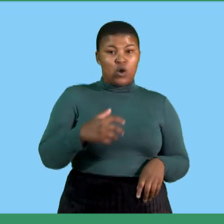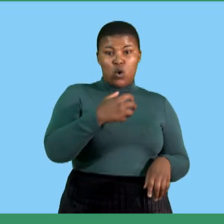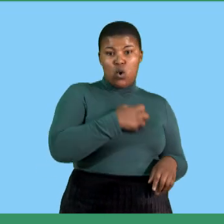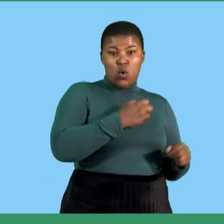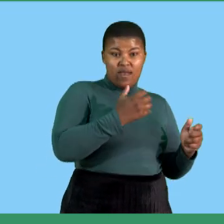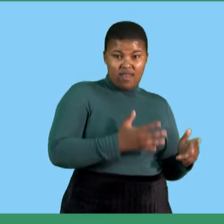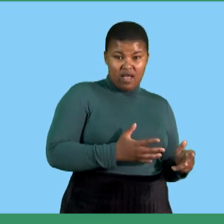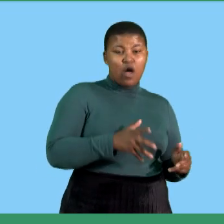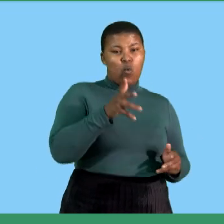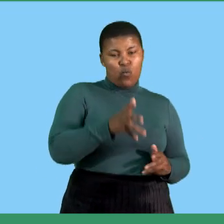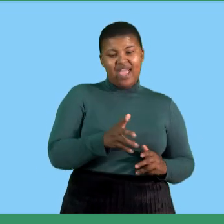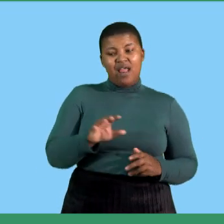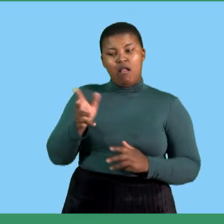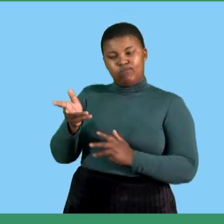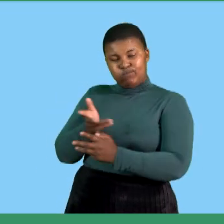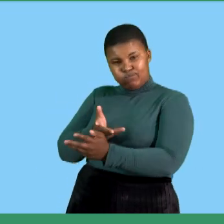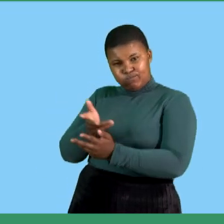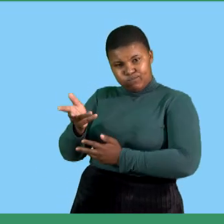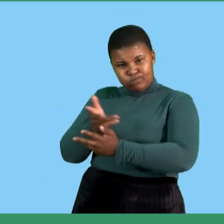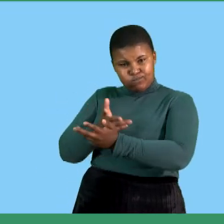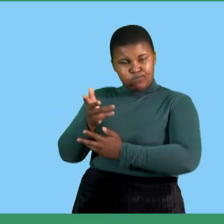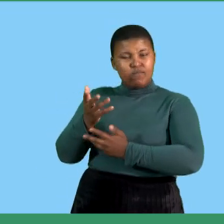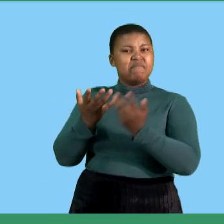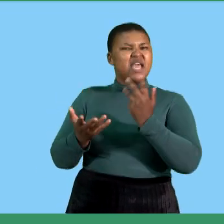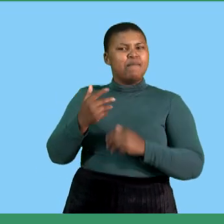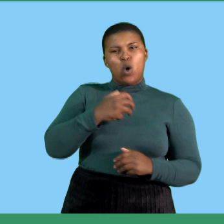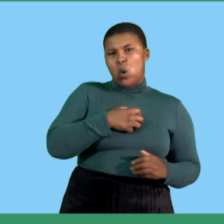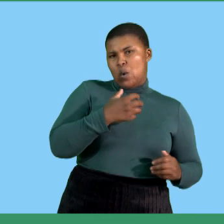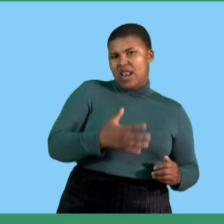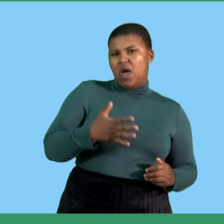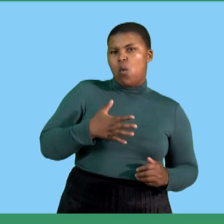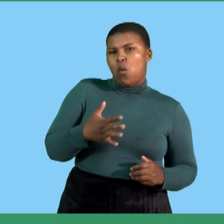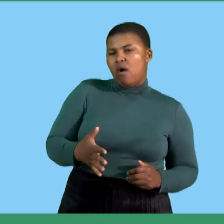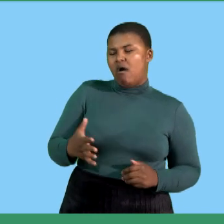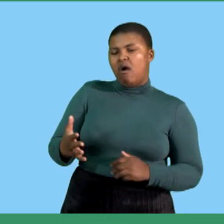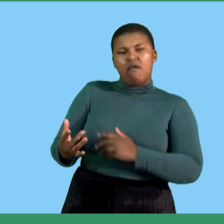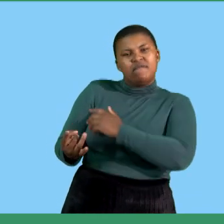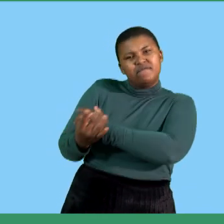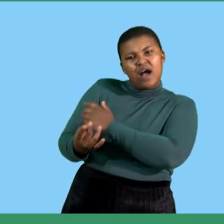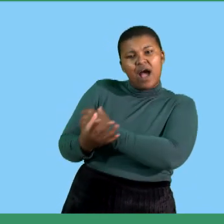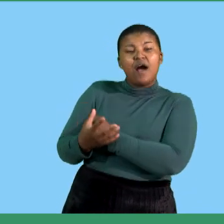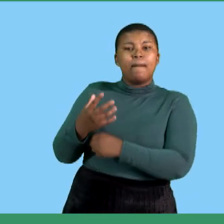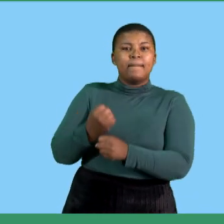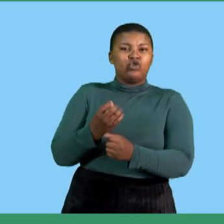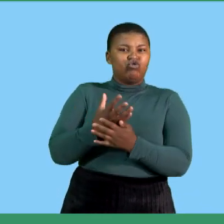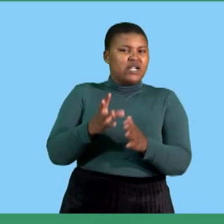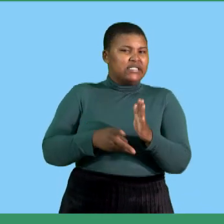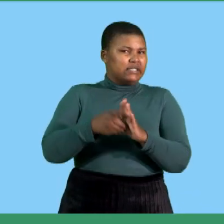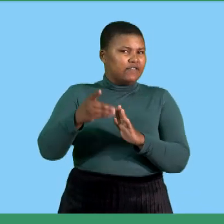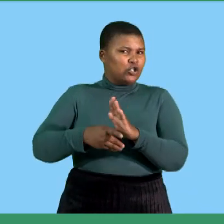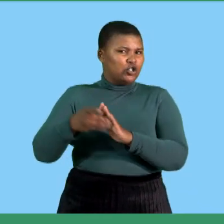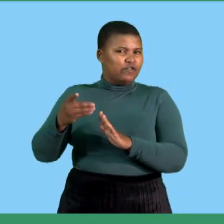also consult their employees. So they will ask them for advice when it comes to